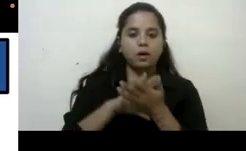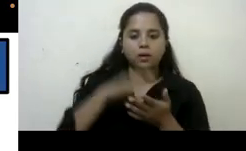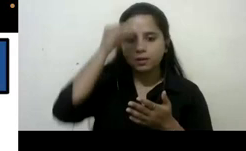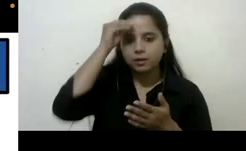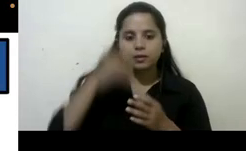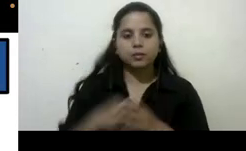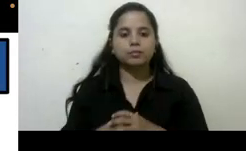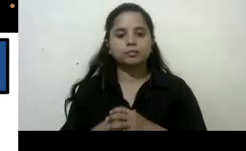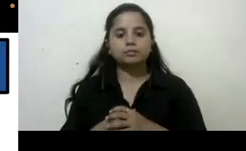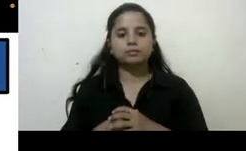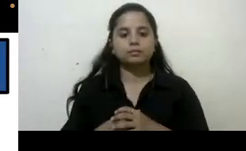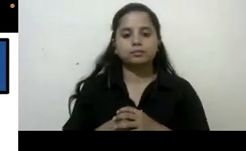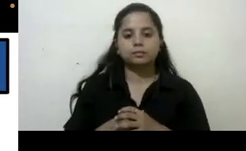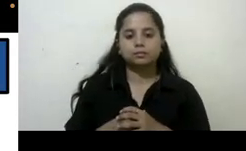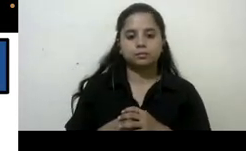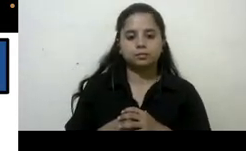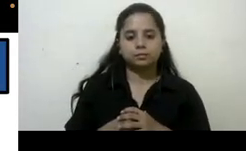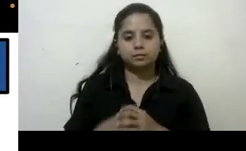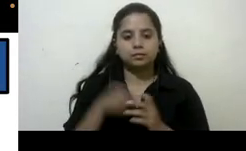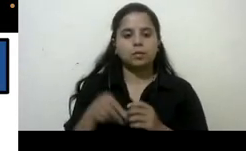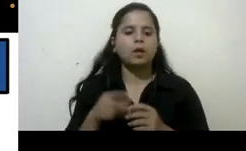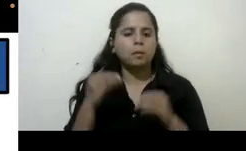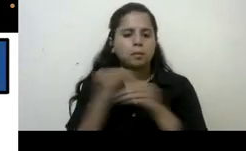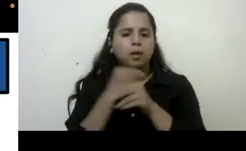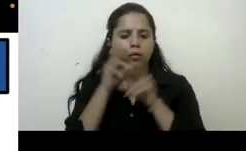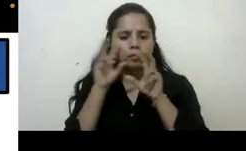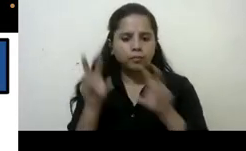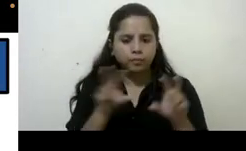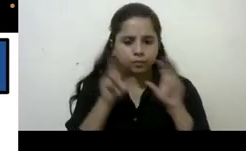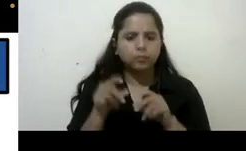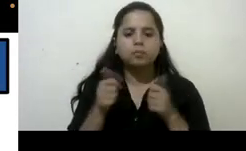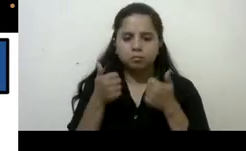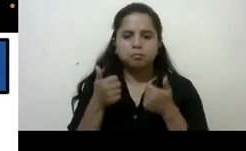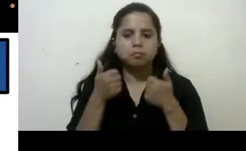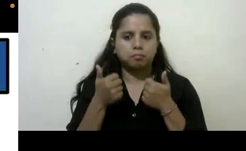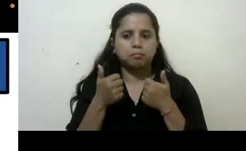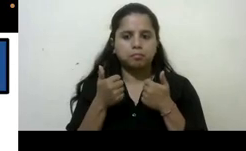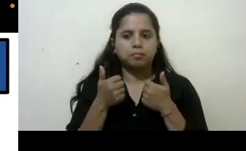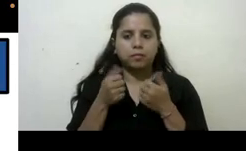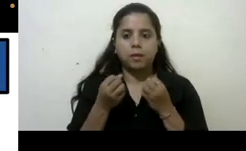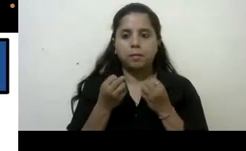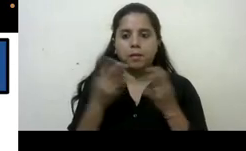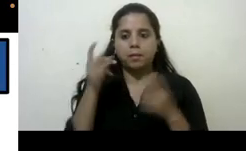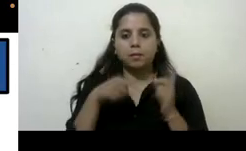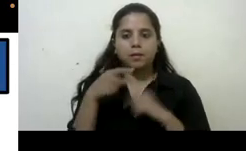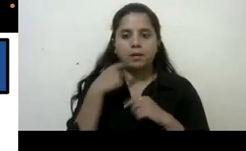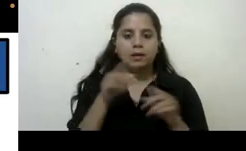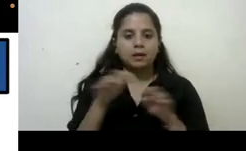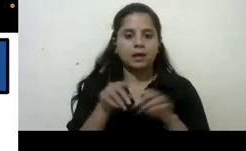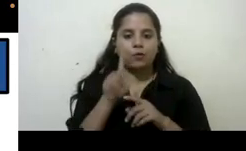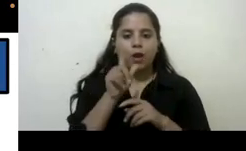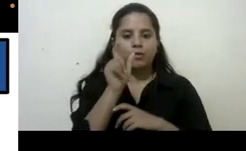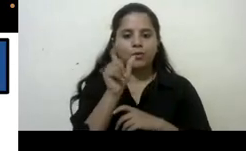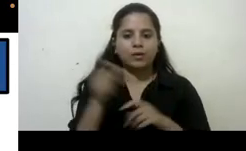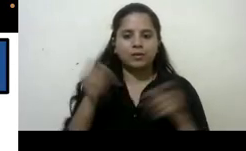Ganesh sir, okay, peer observation. Fine. Mostly everyone are typing single words. I